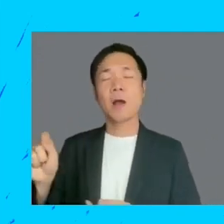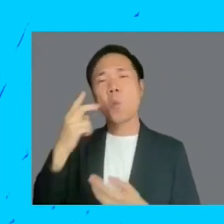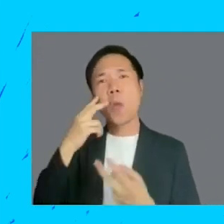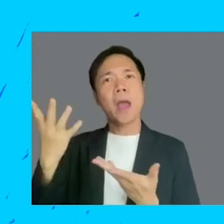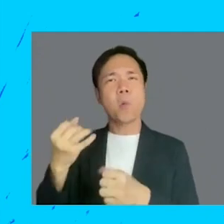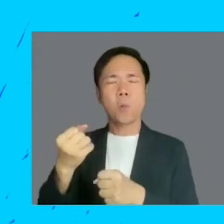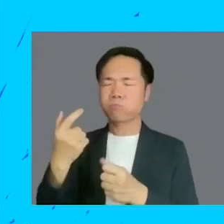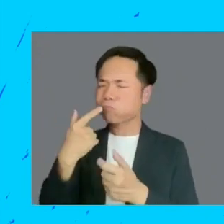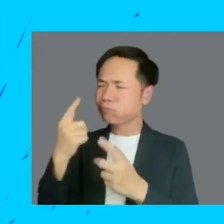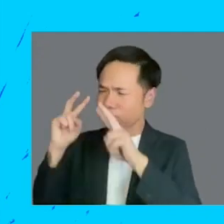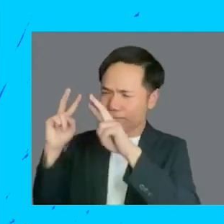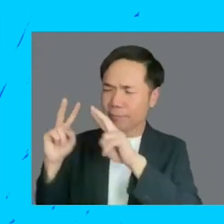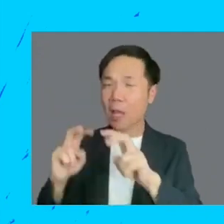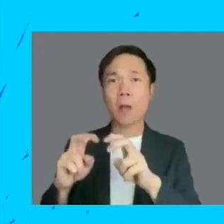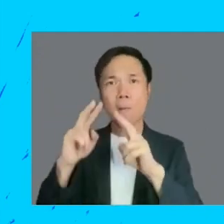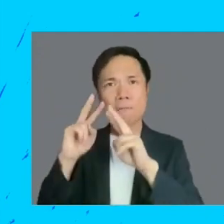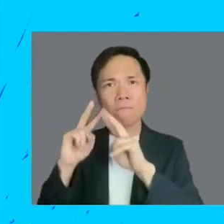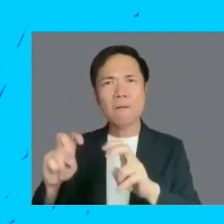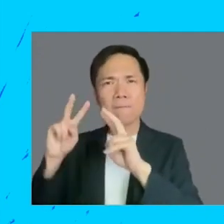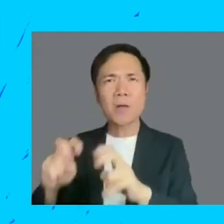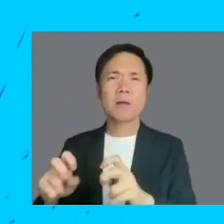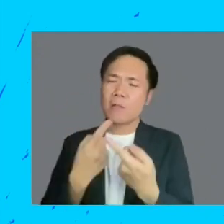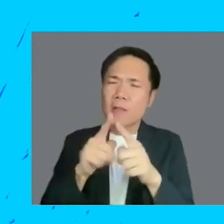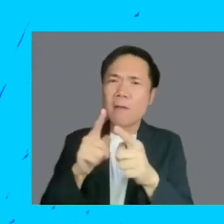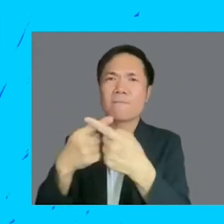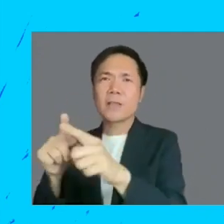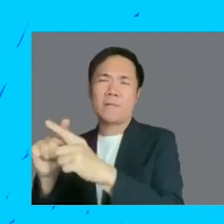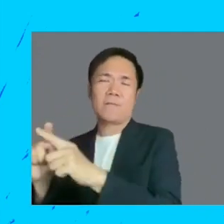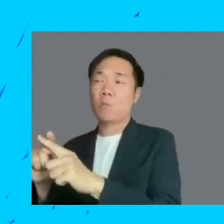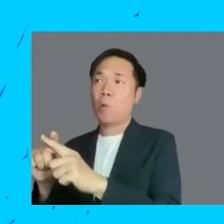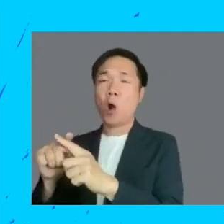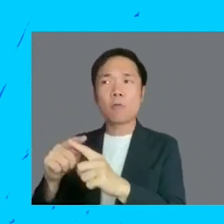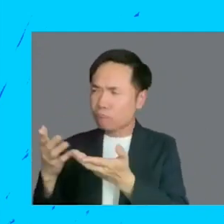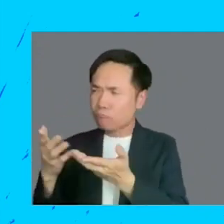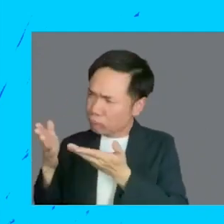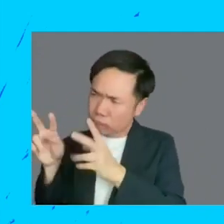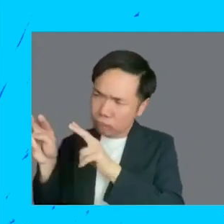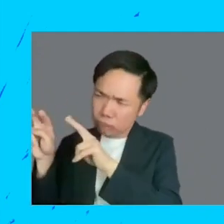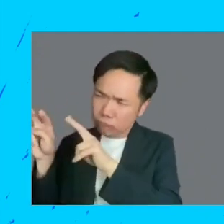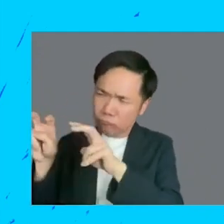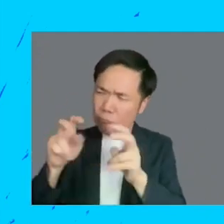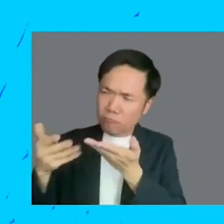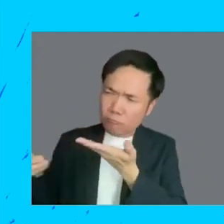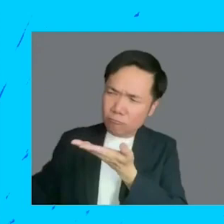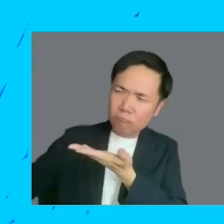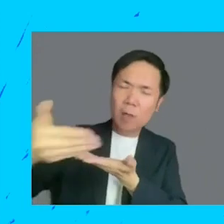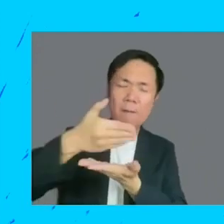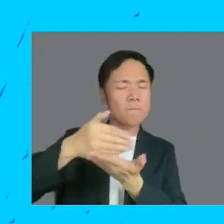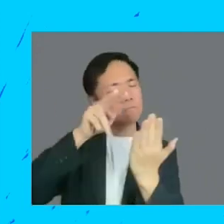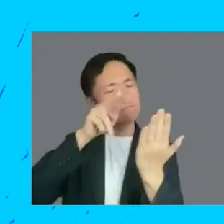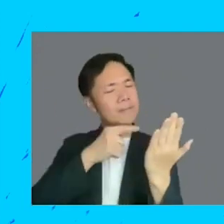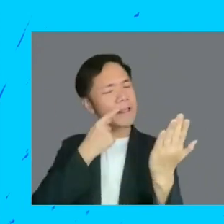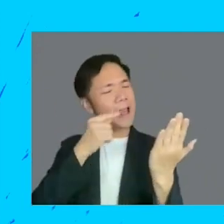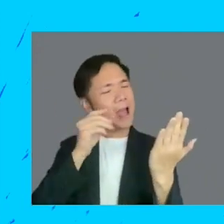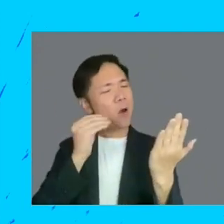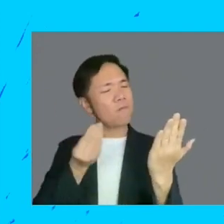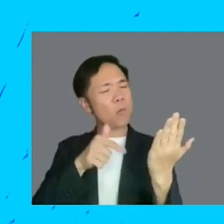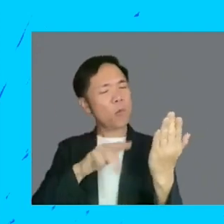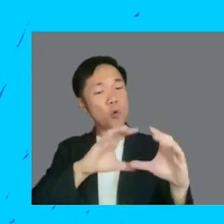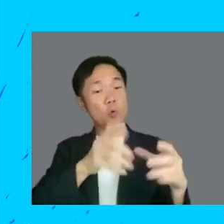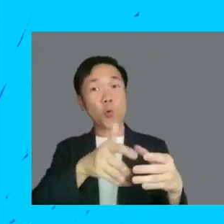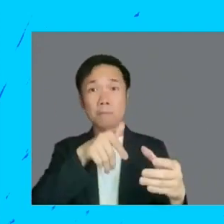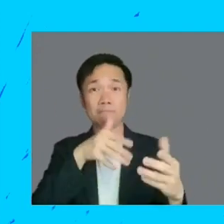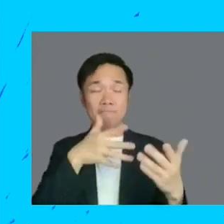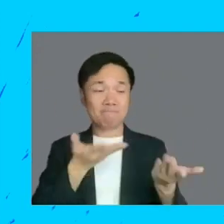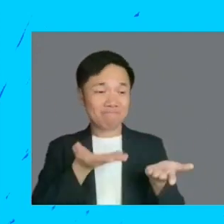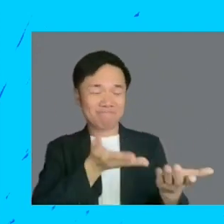recently synthesized the evidence from multi-sectoral interventions targeting adolescents with both economic